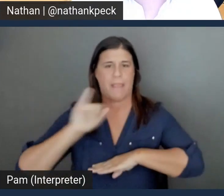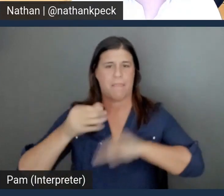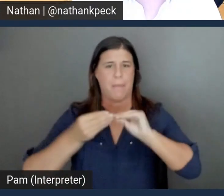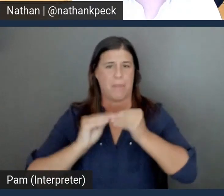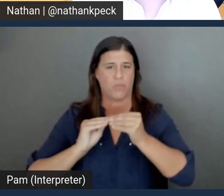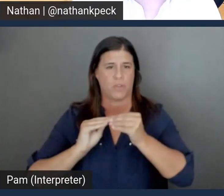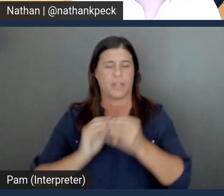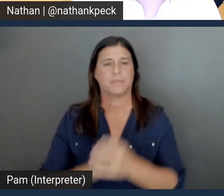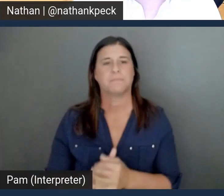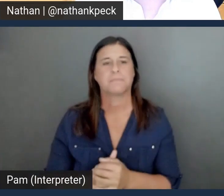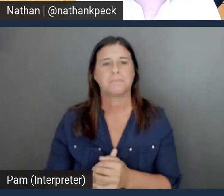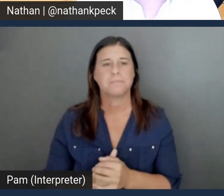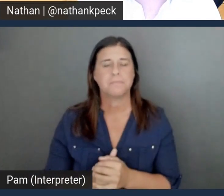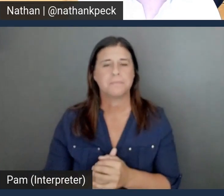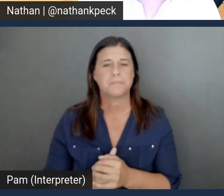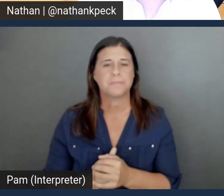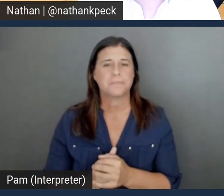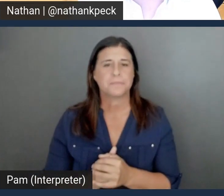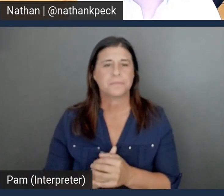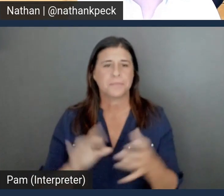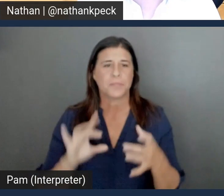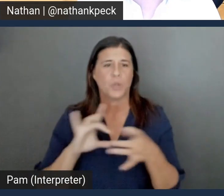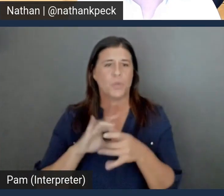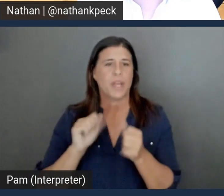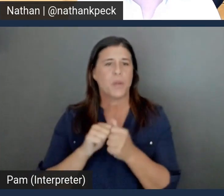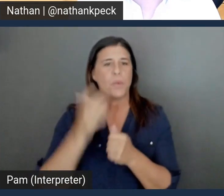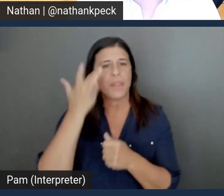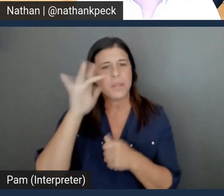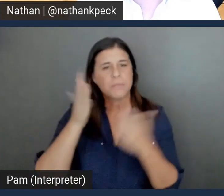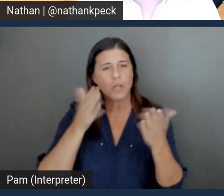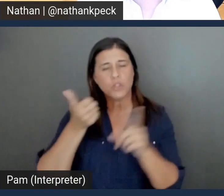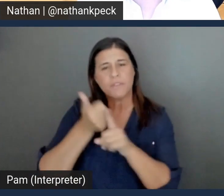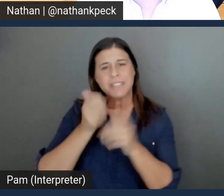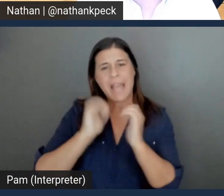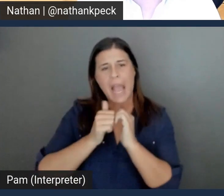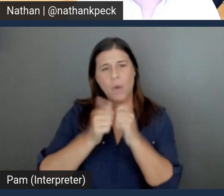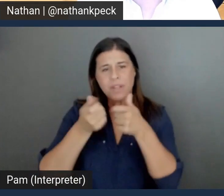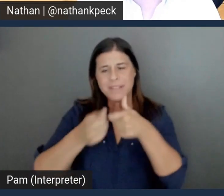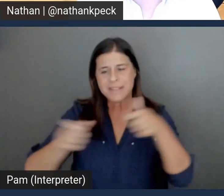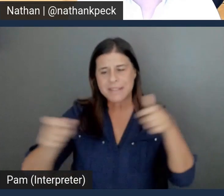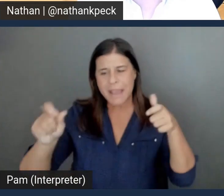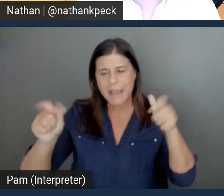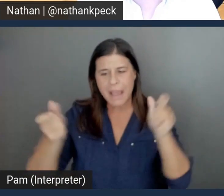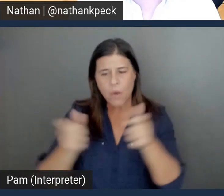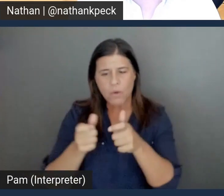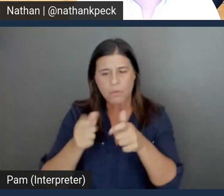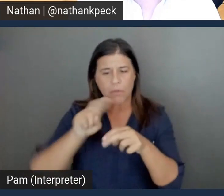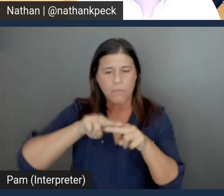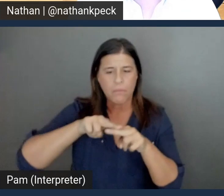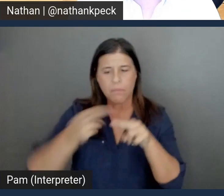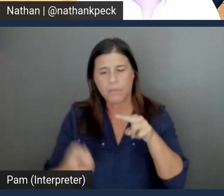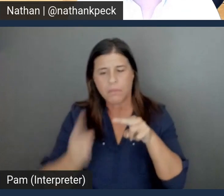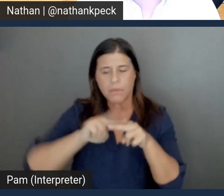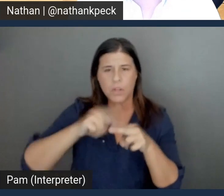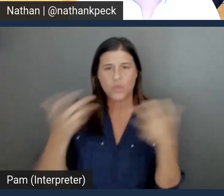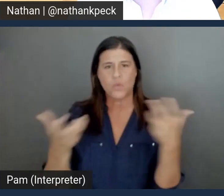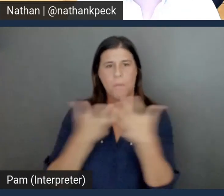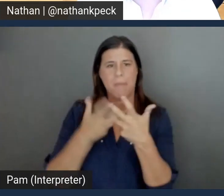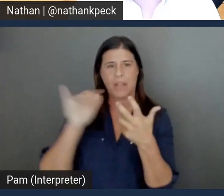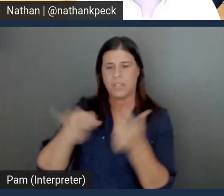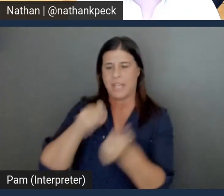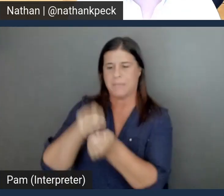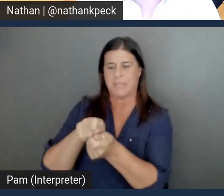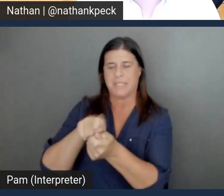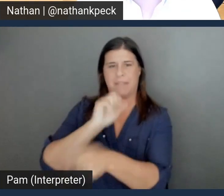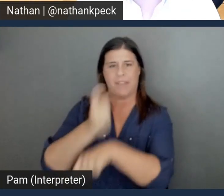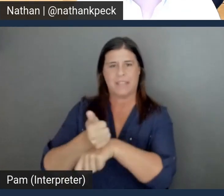actually quite a smart service that's trying to figure it out how it needs to scale out or in to be able to match that particular setting or